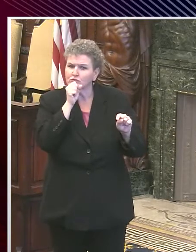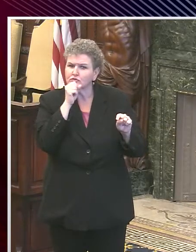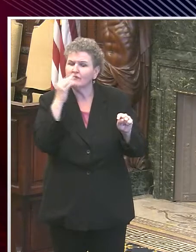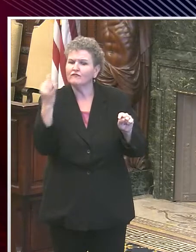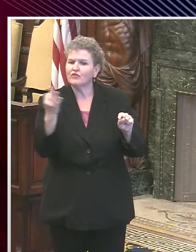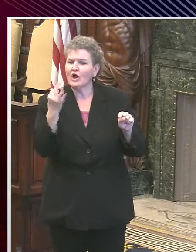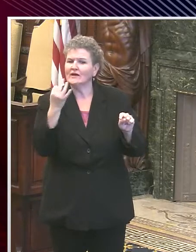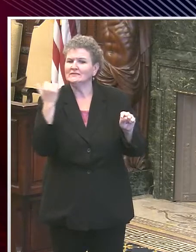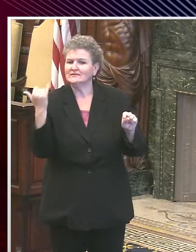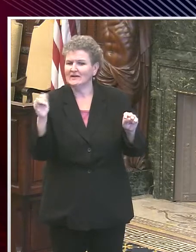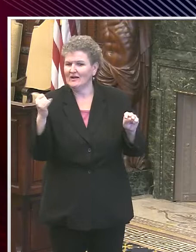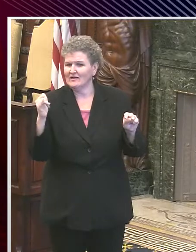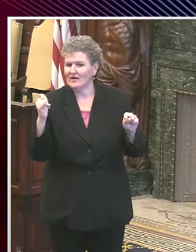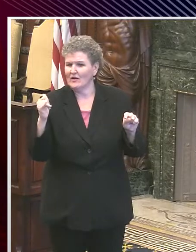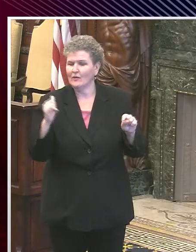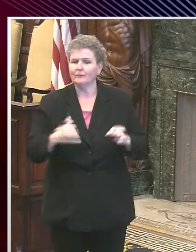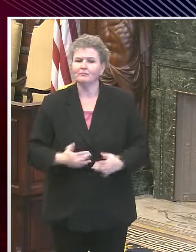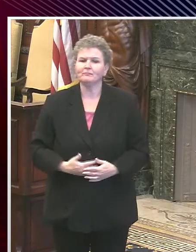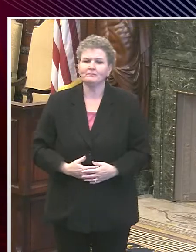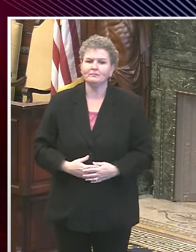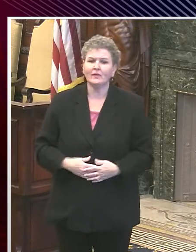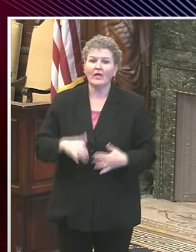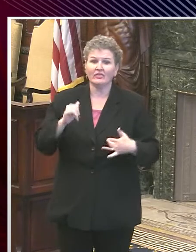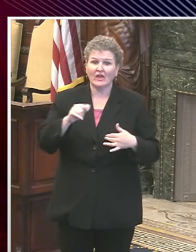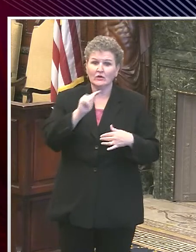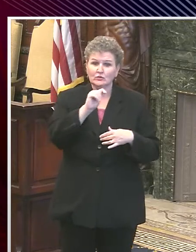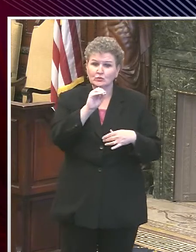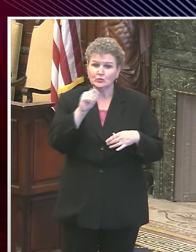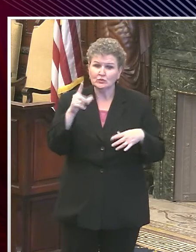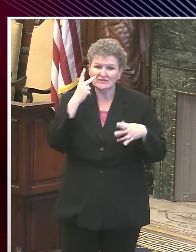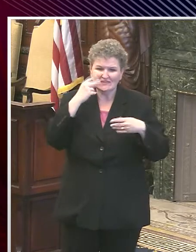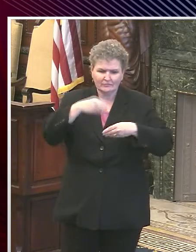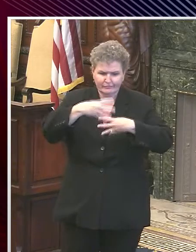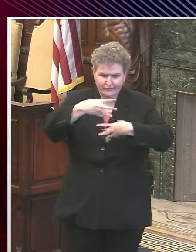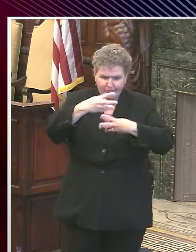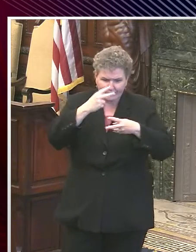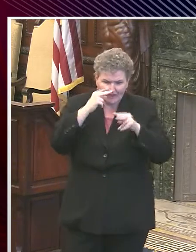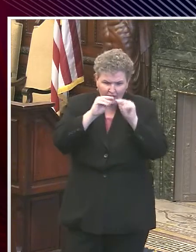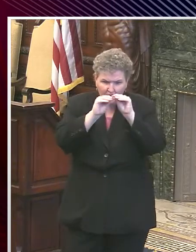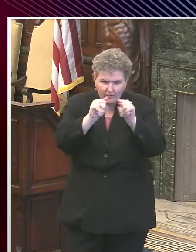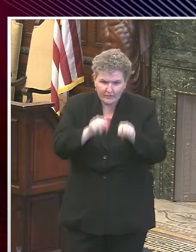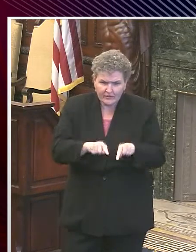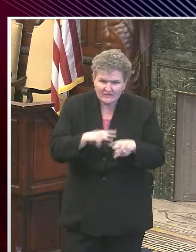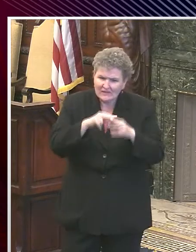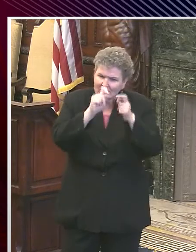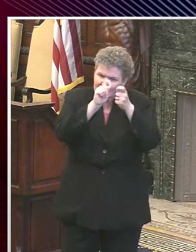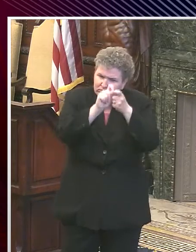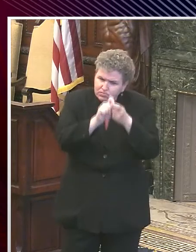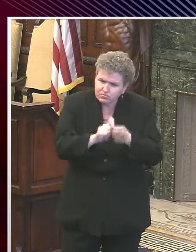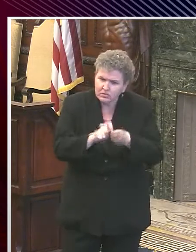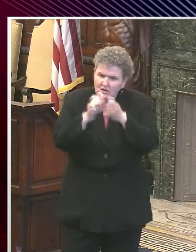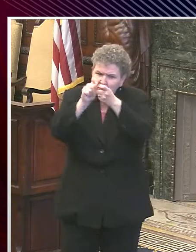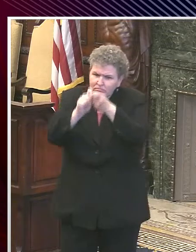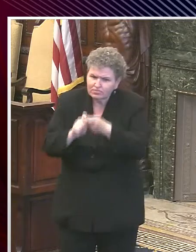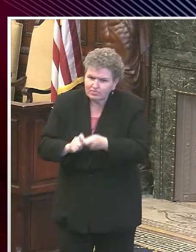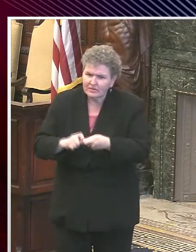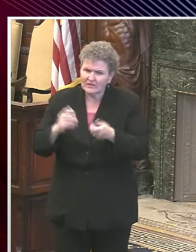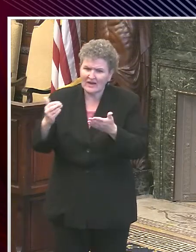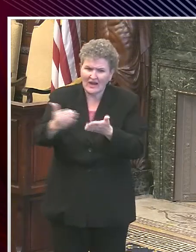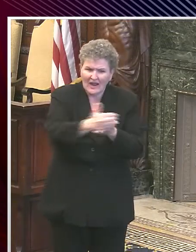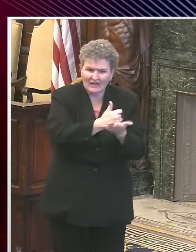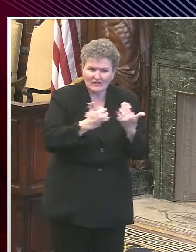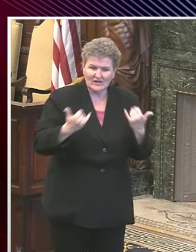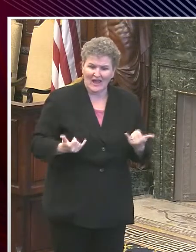the tool a little bit further, you can really get down into the nitty-gritty of where we are with collections. Click on